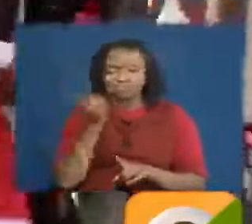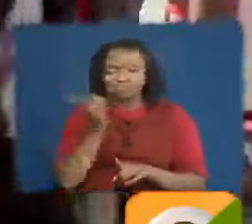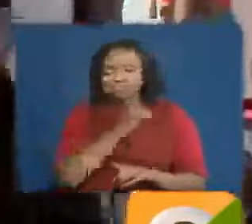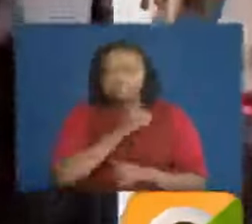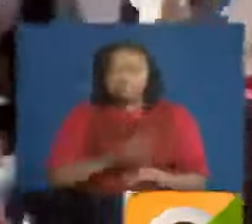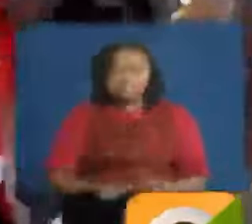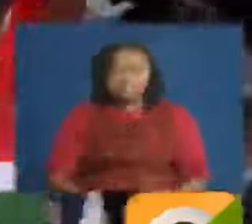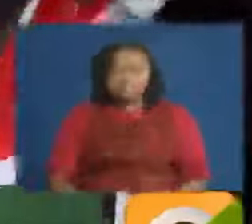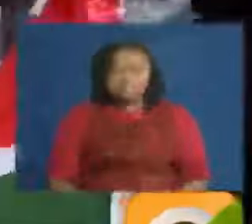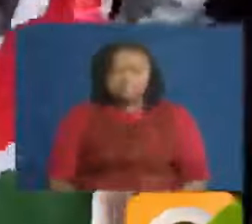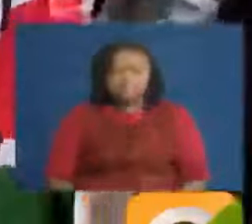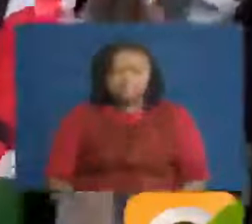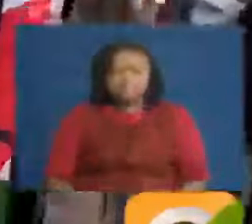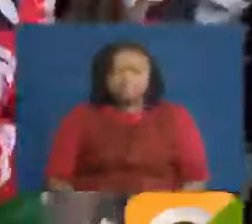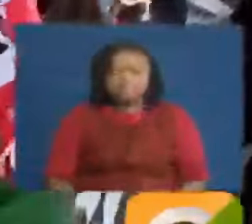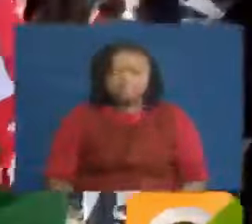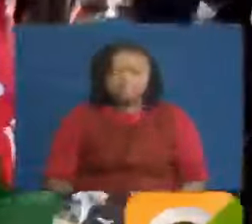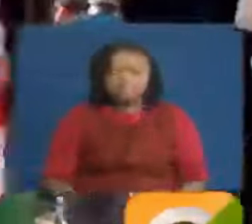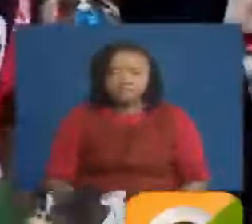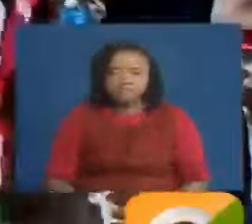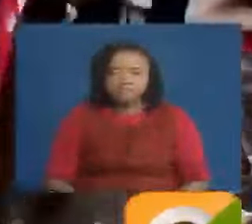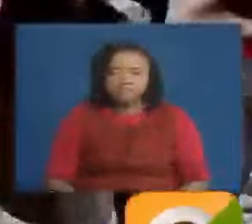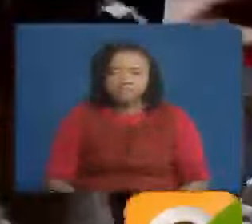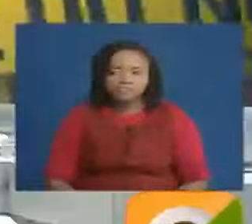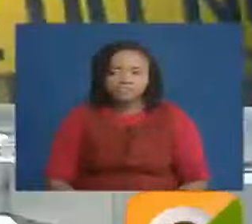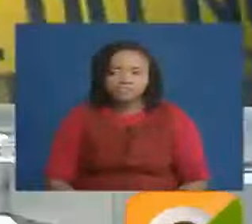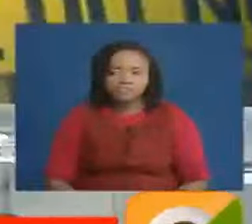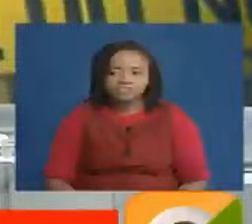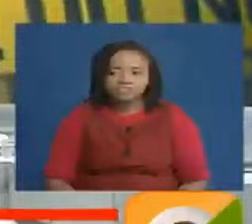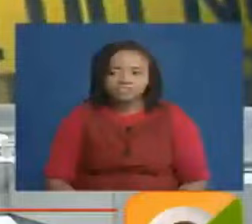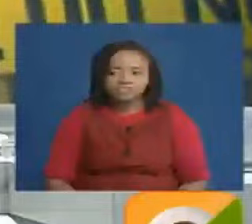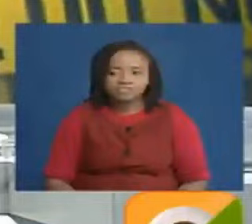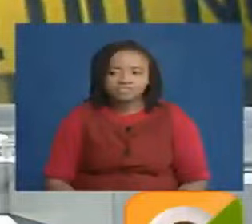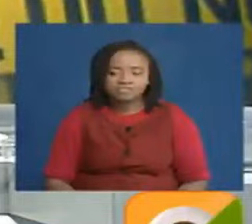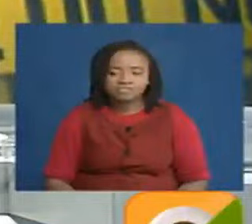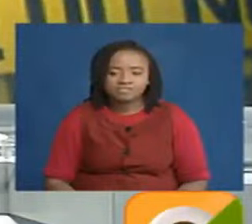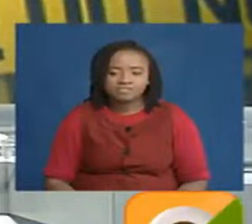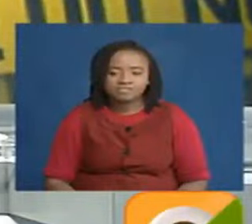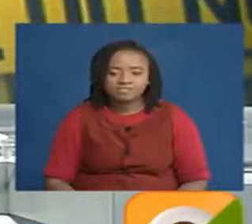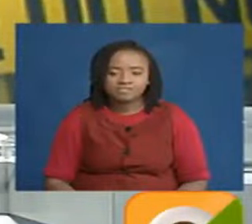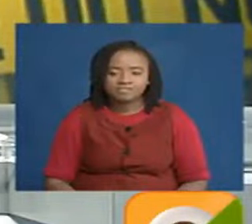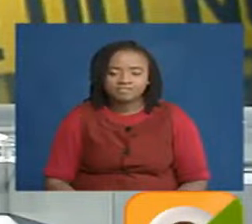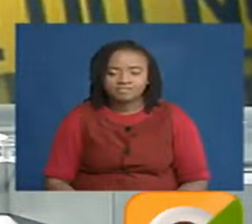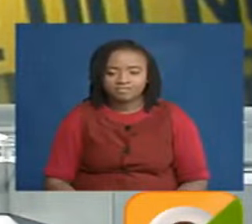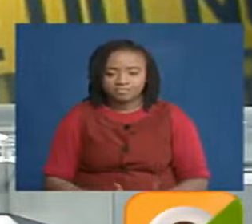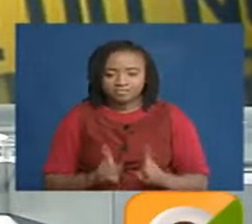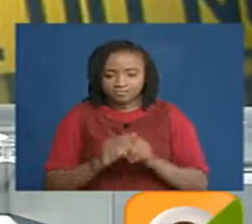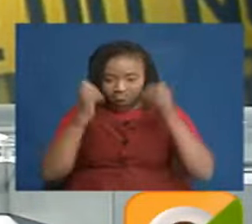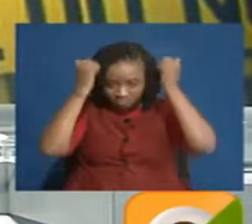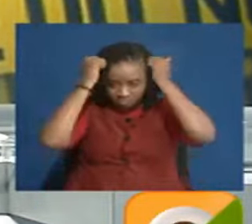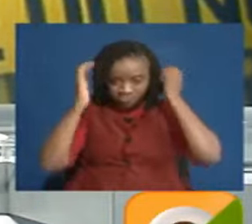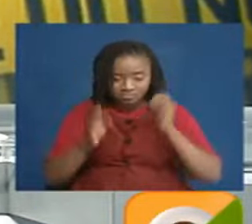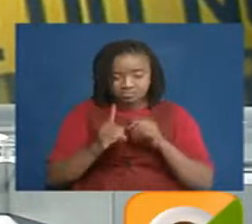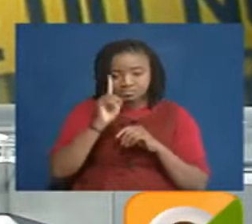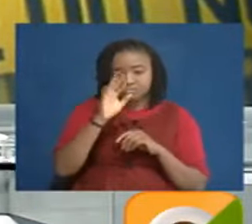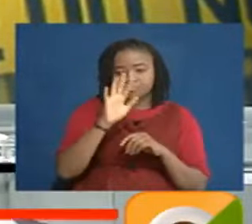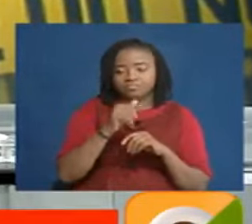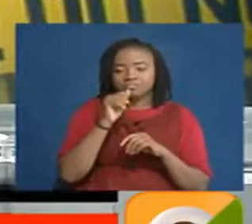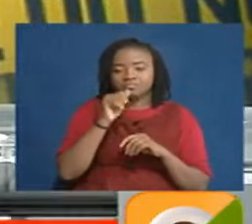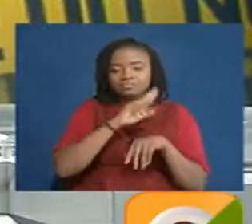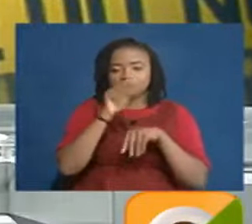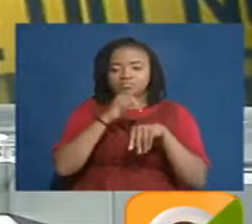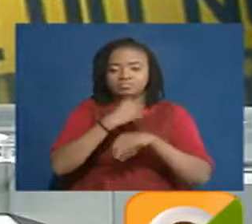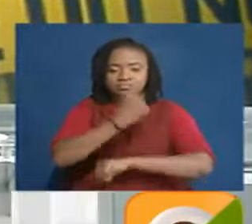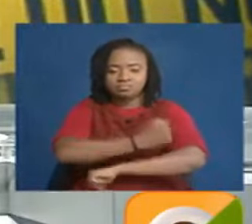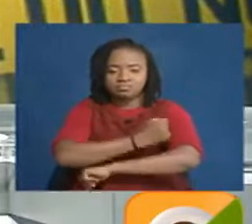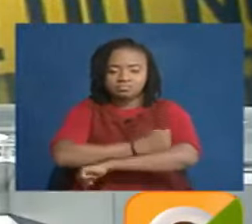Abdikadir, Citizen TV. A student at Sironga Girls National School in